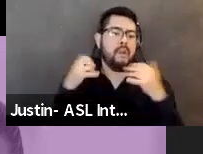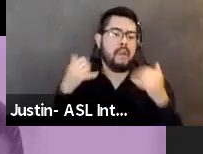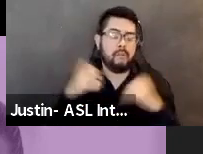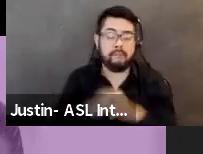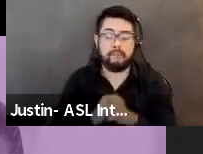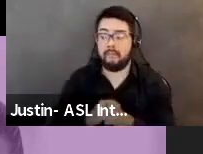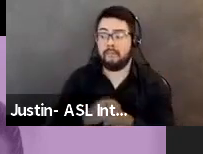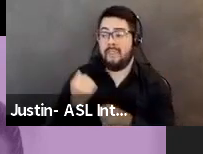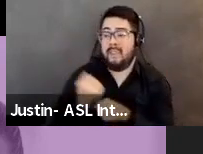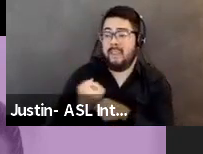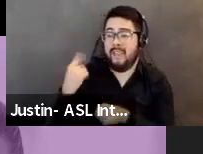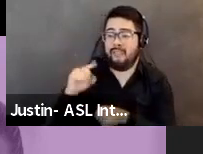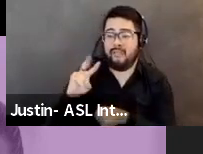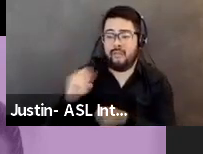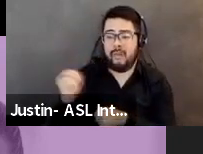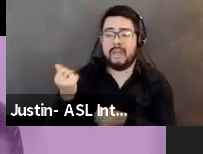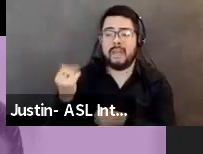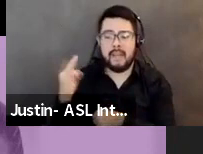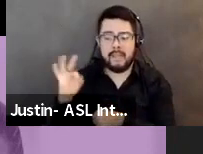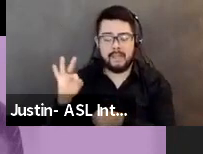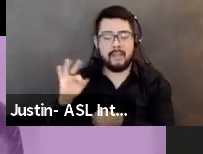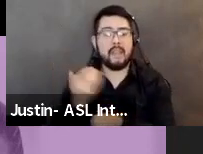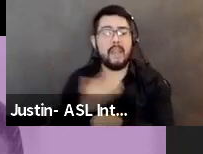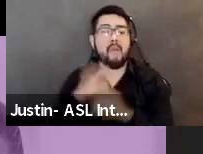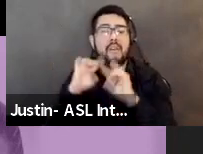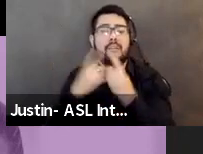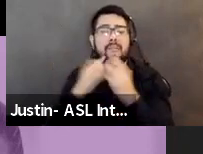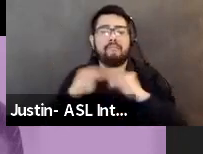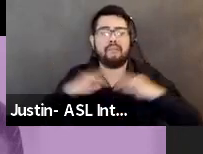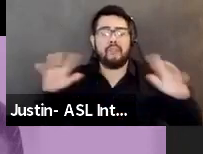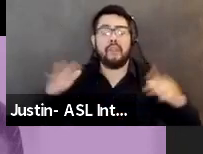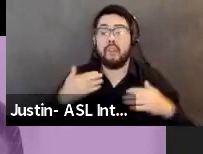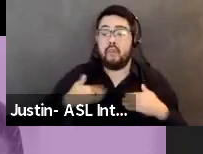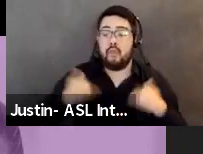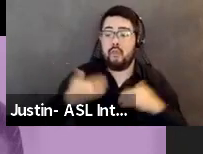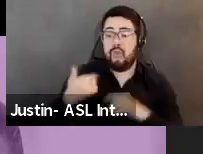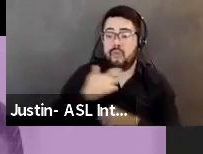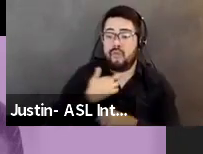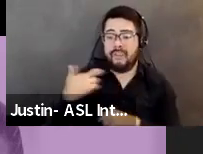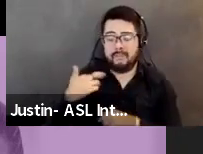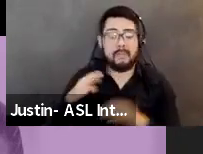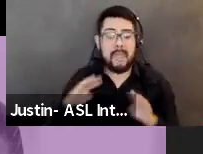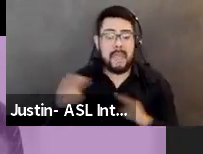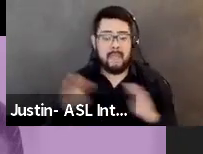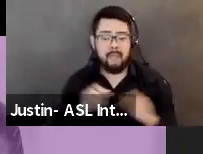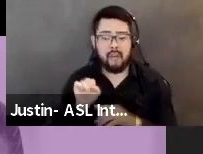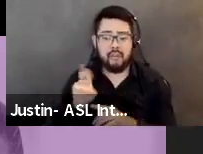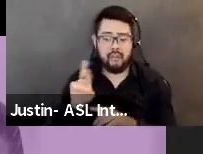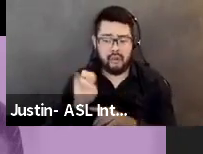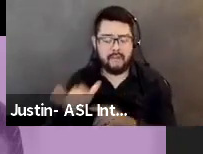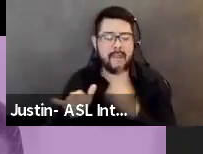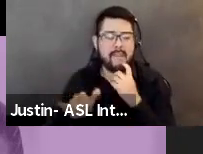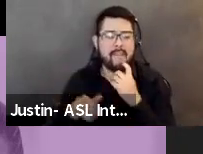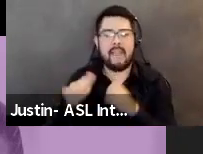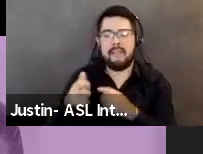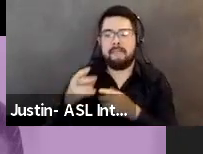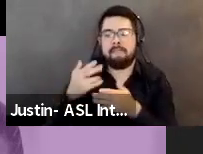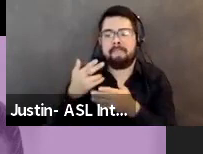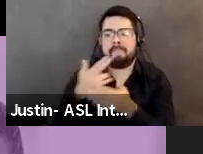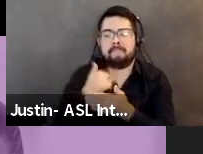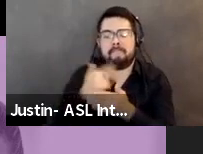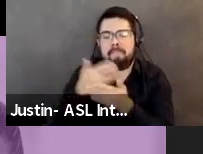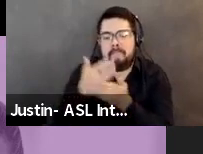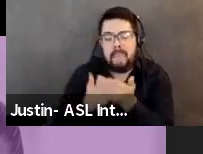our district facilitated the youth risk behavior survey and that's meant to be a representative sample from our students they told us